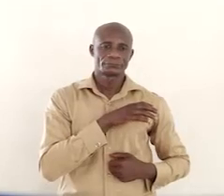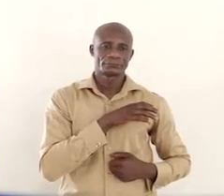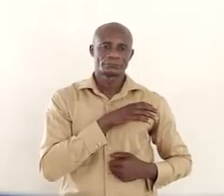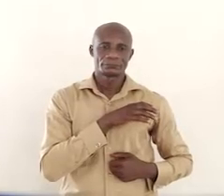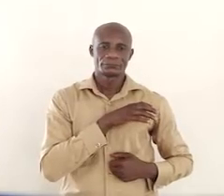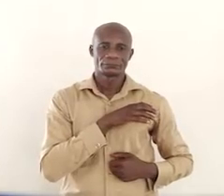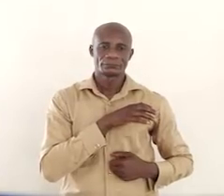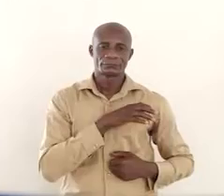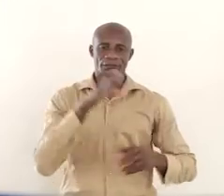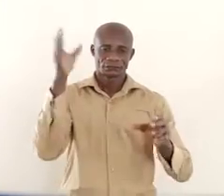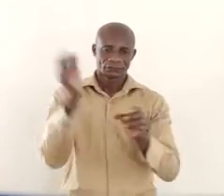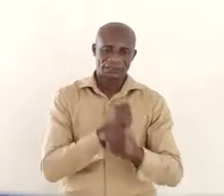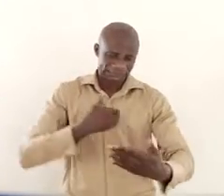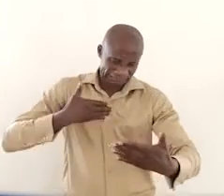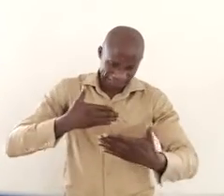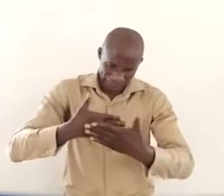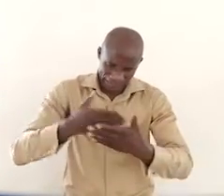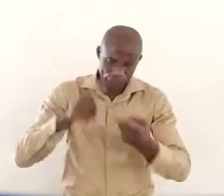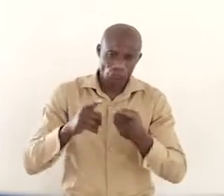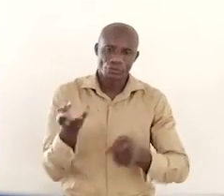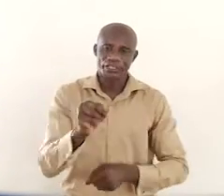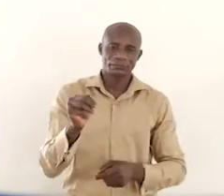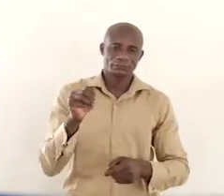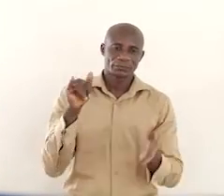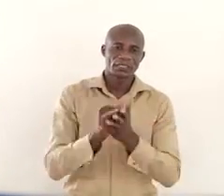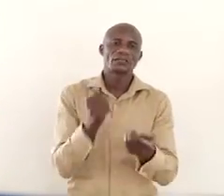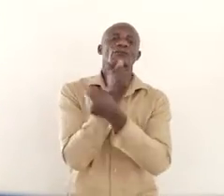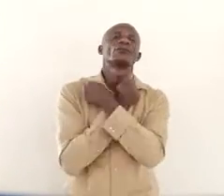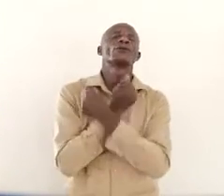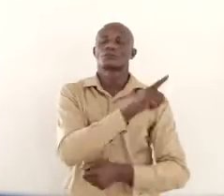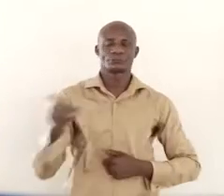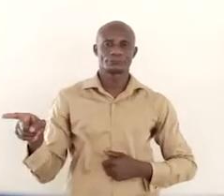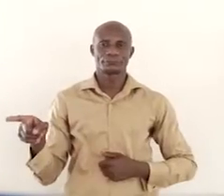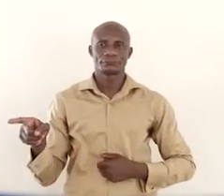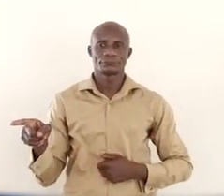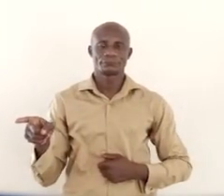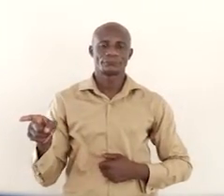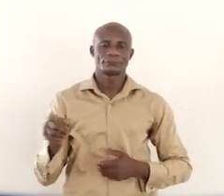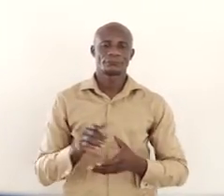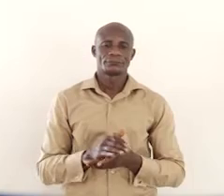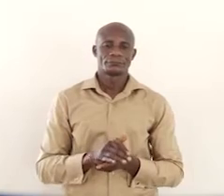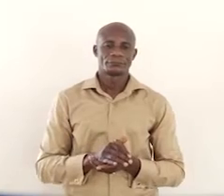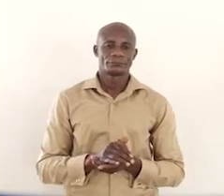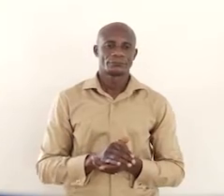confidence. Get closer to Him who loves you.